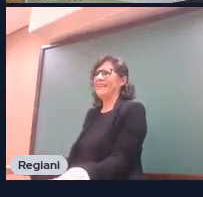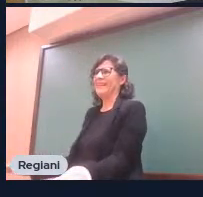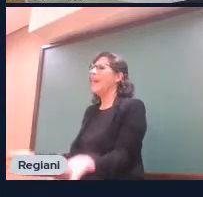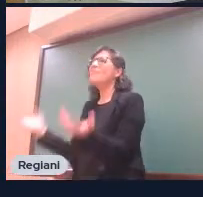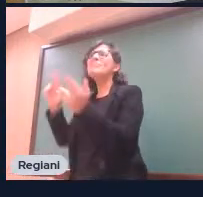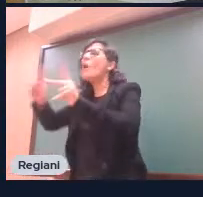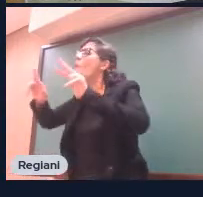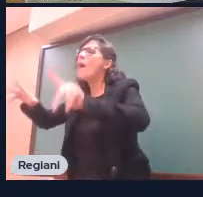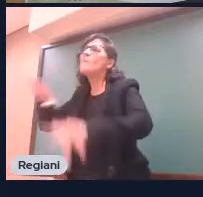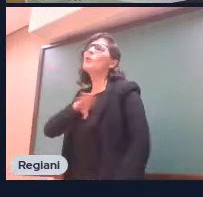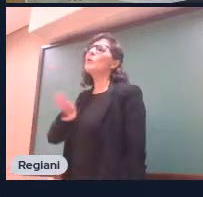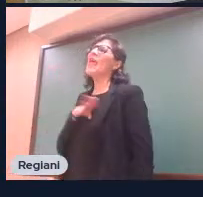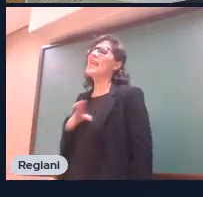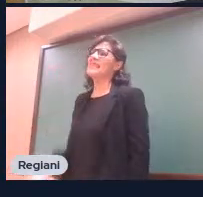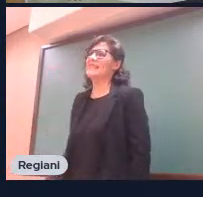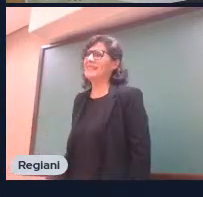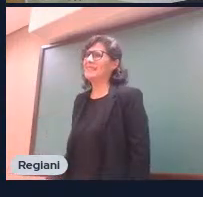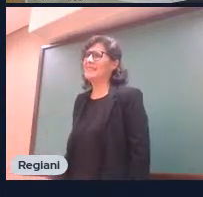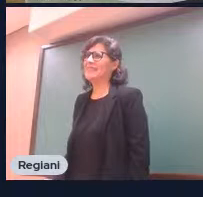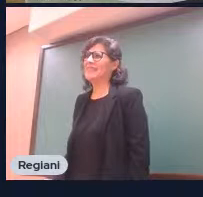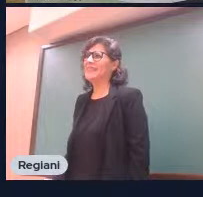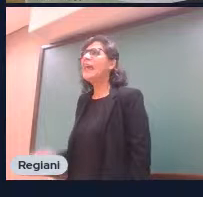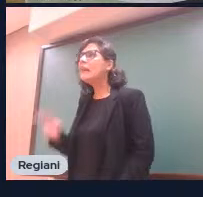straight face, it is hallucinating.